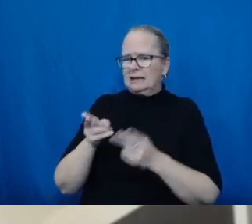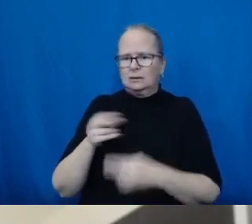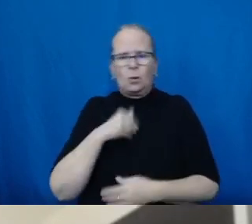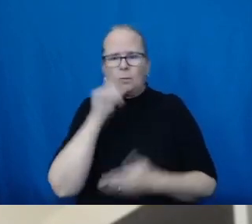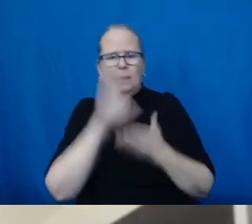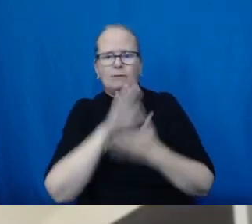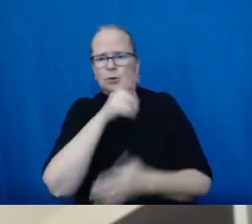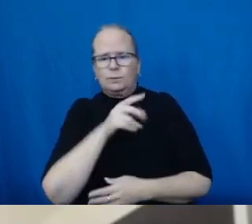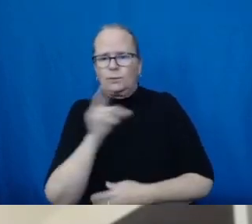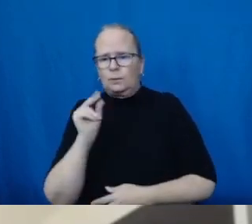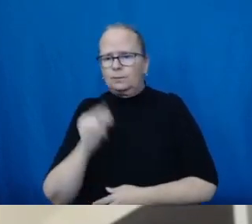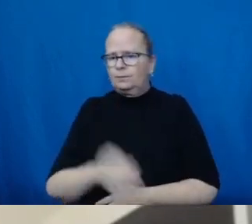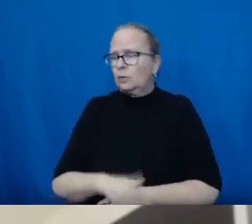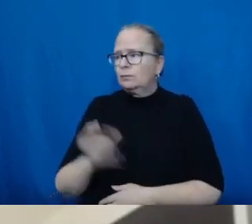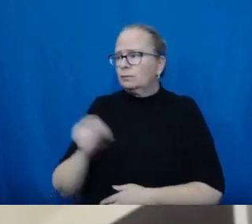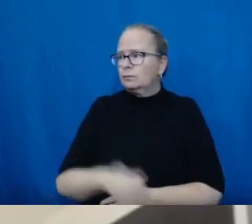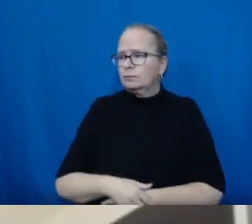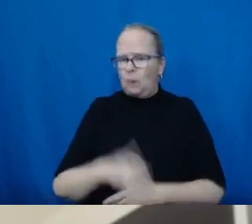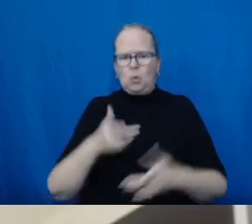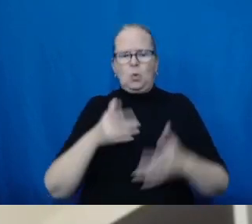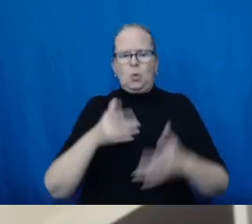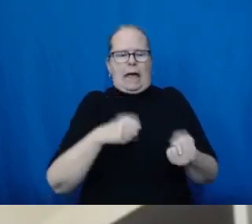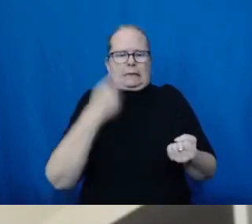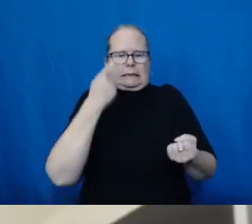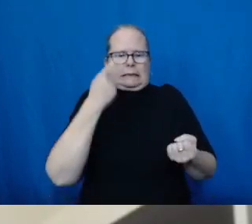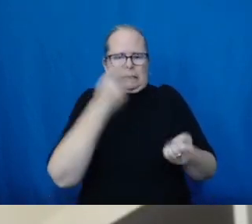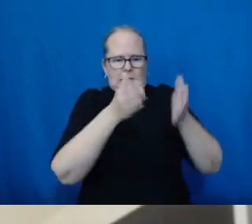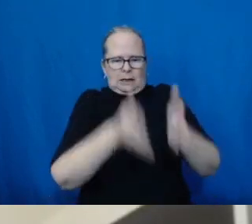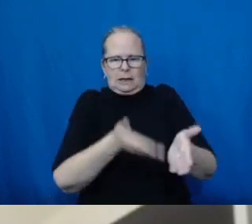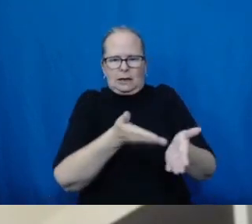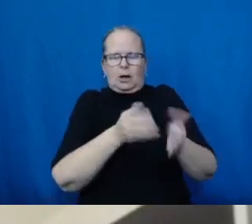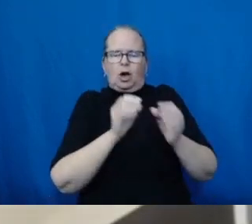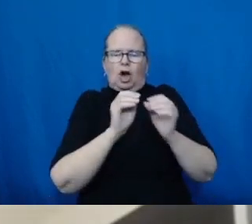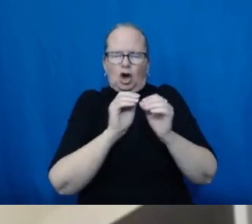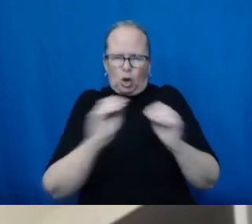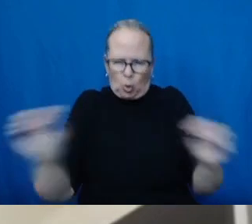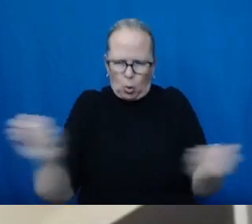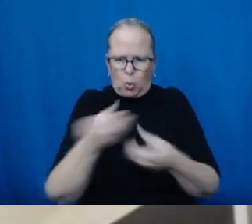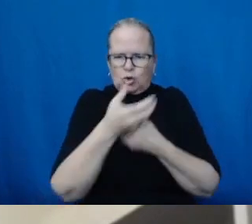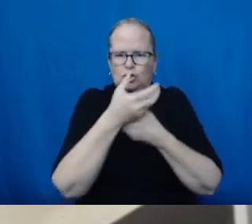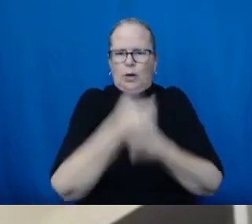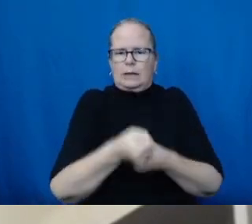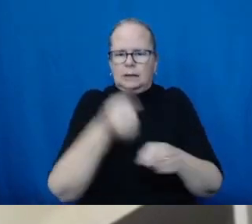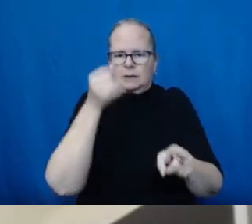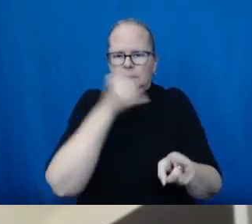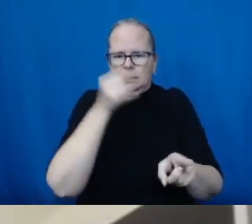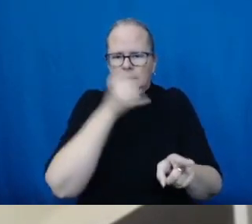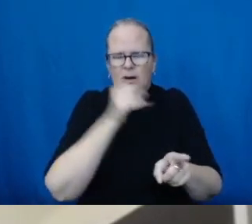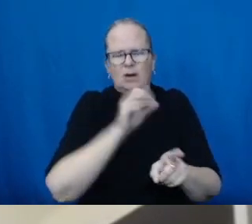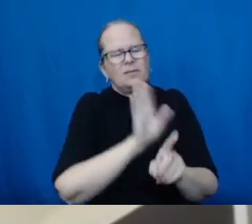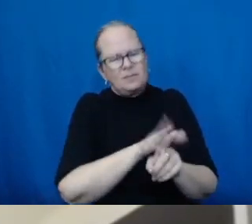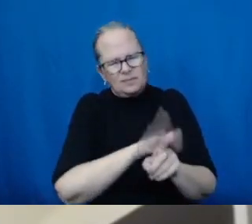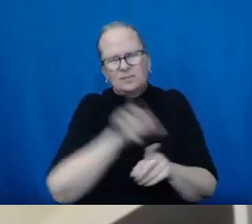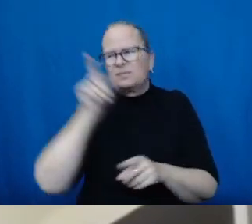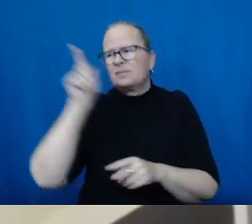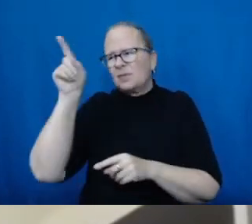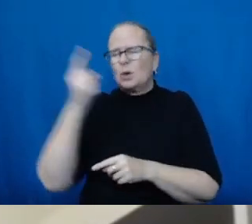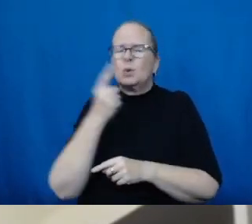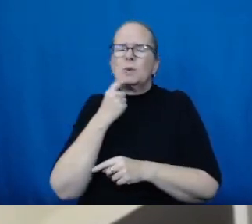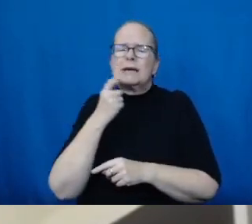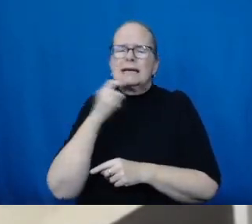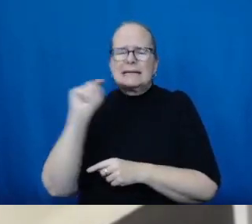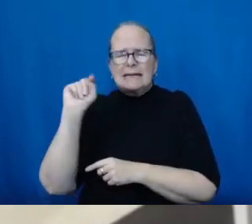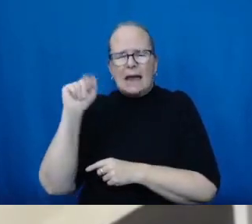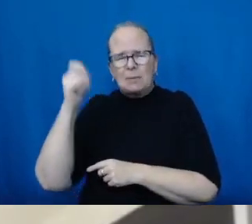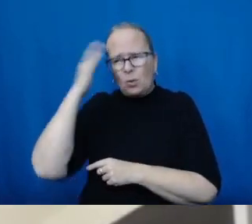the lines of, government red tape is just slowing everything down all the time, we know what a problem, this bureaucratic nonsense is. The only reason